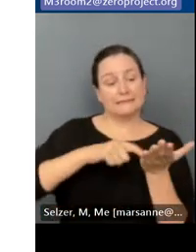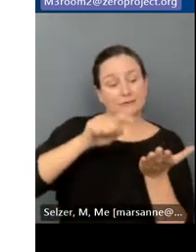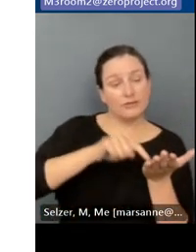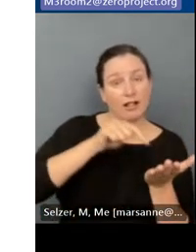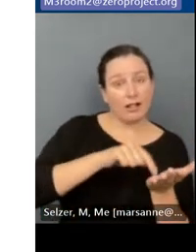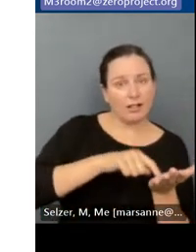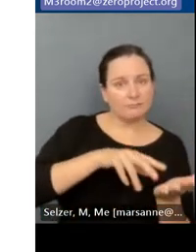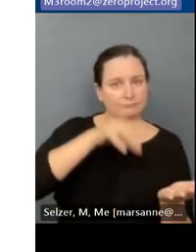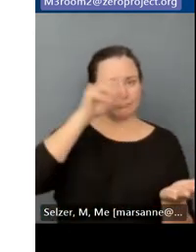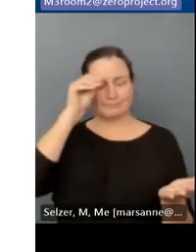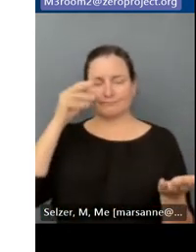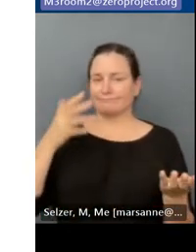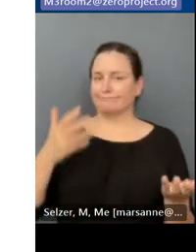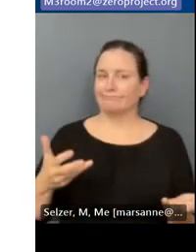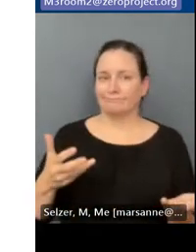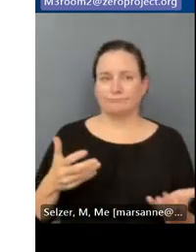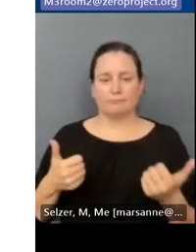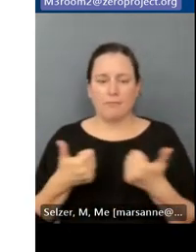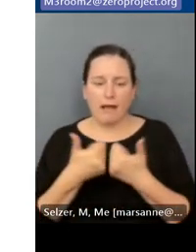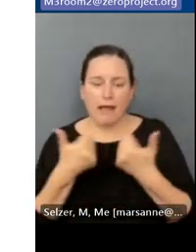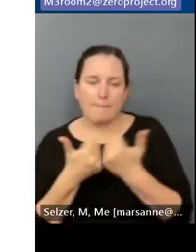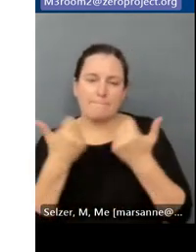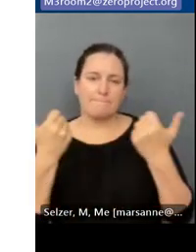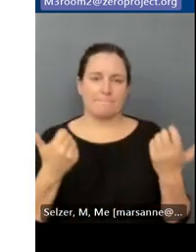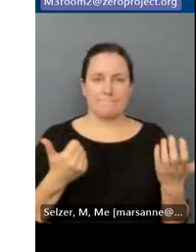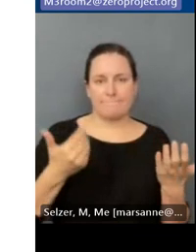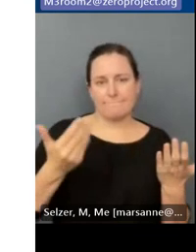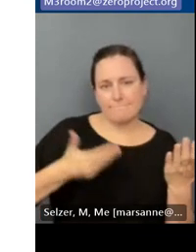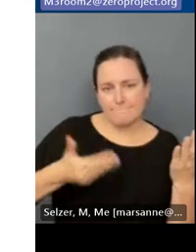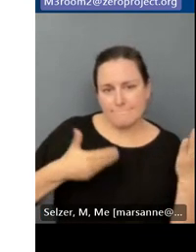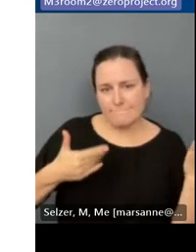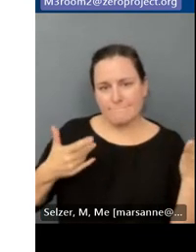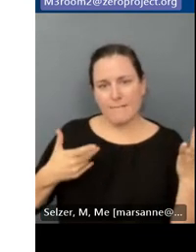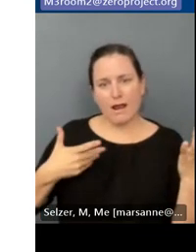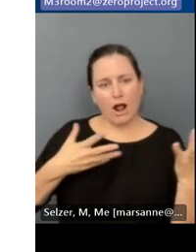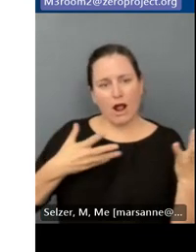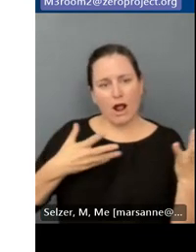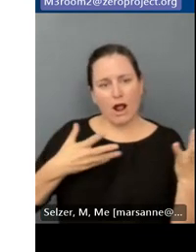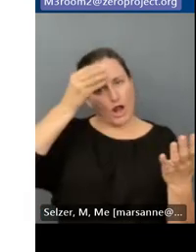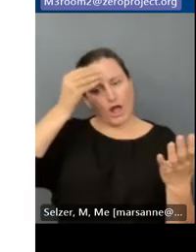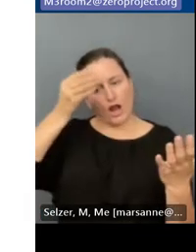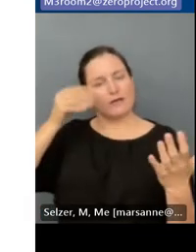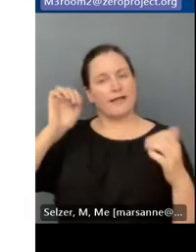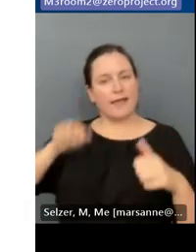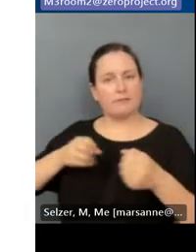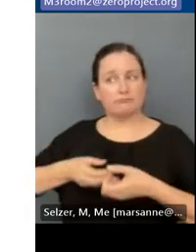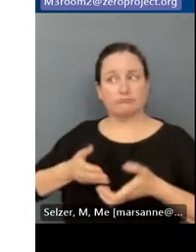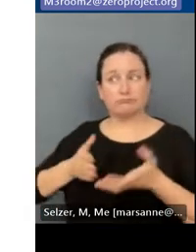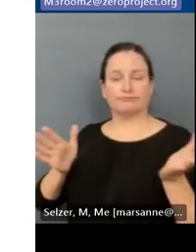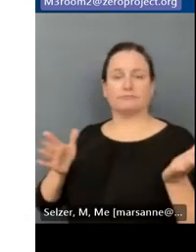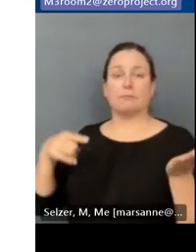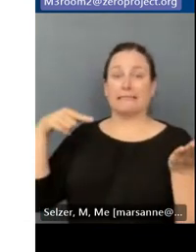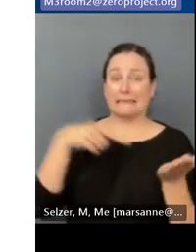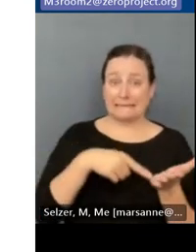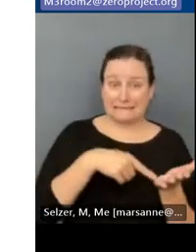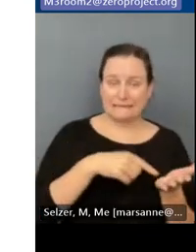games, infographics, and videos, and we cater to a different learning levels, and we make all of it accessible in Indian Sign